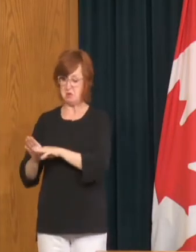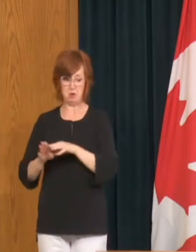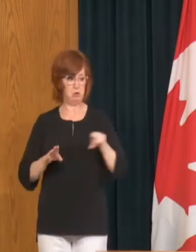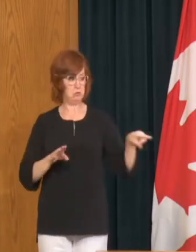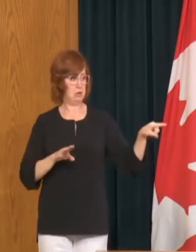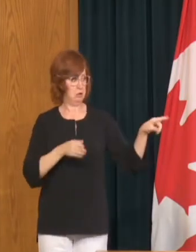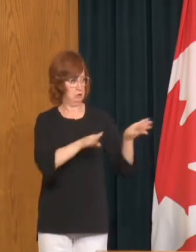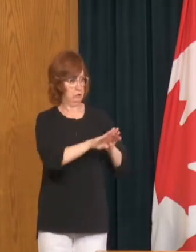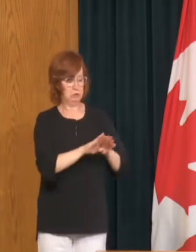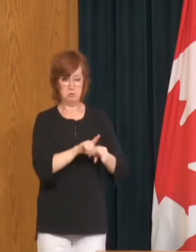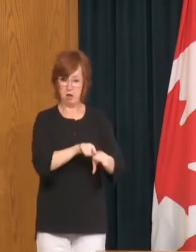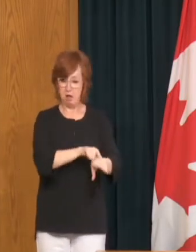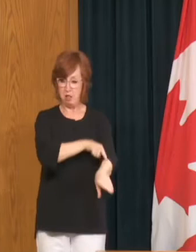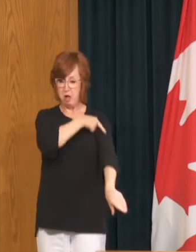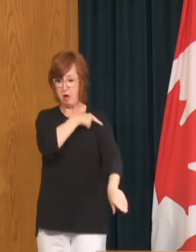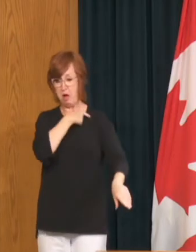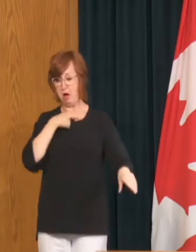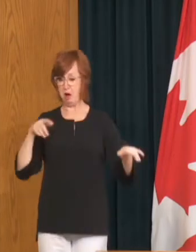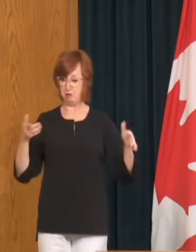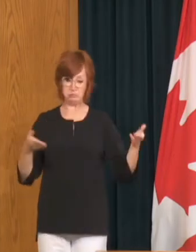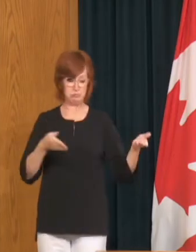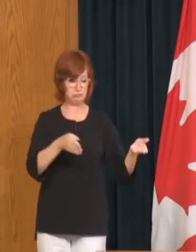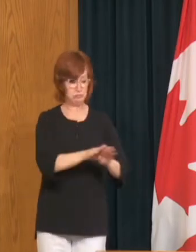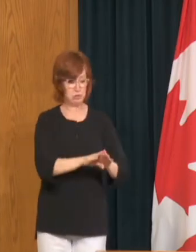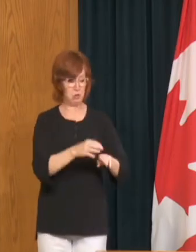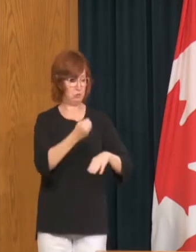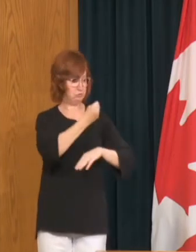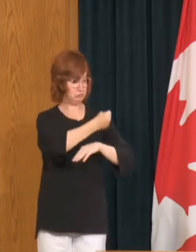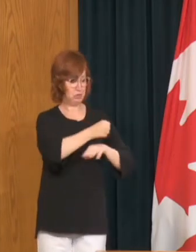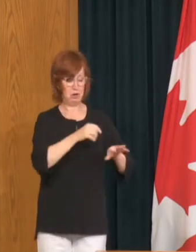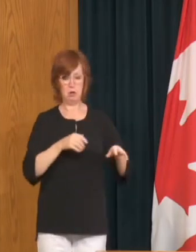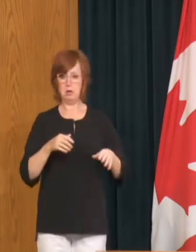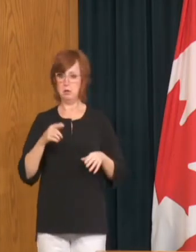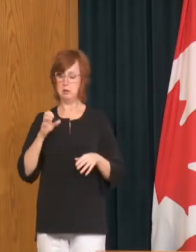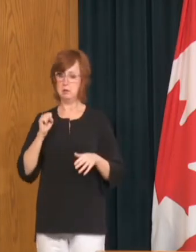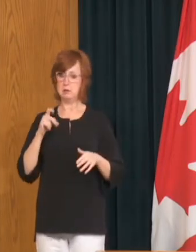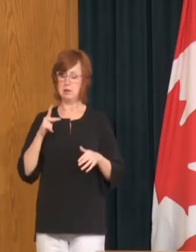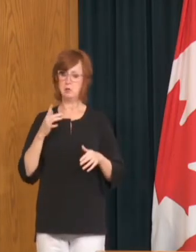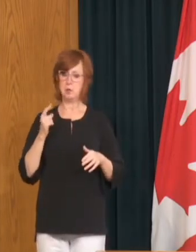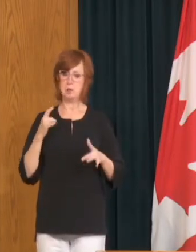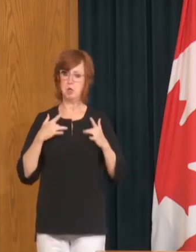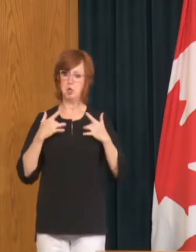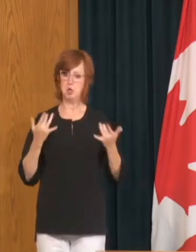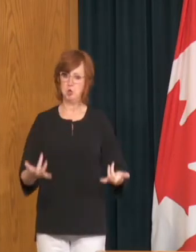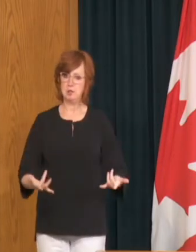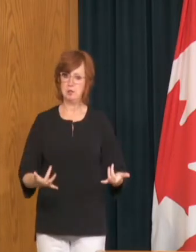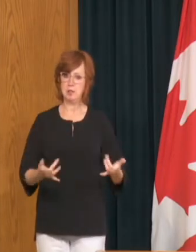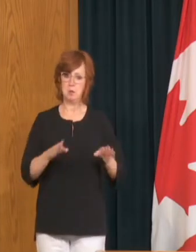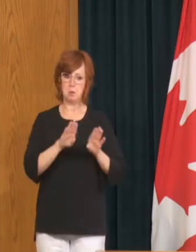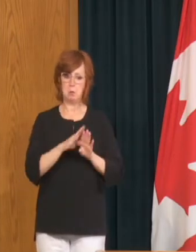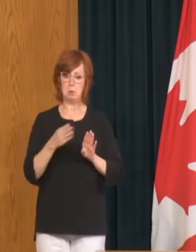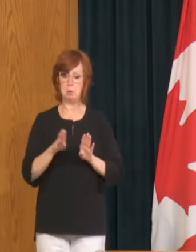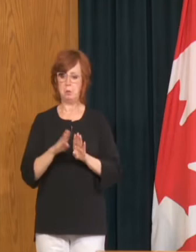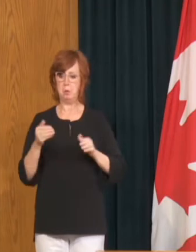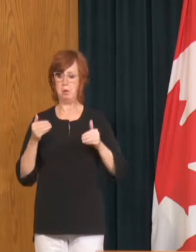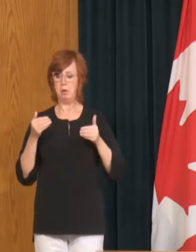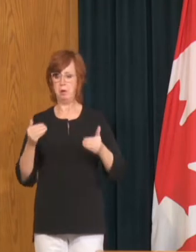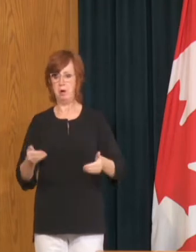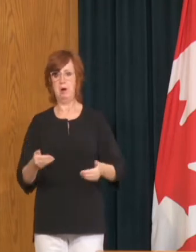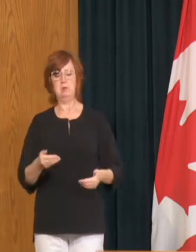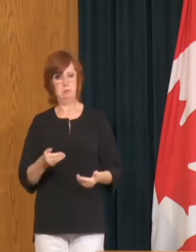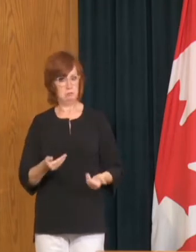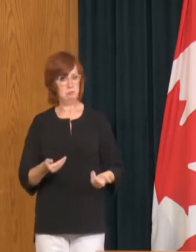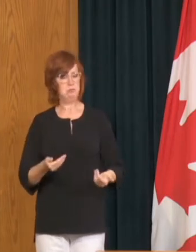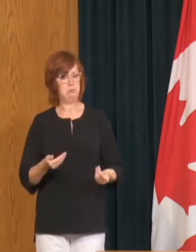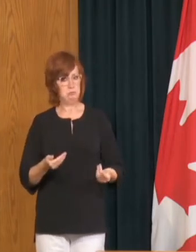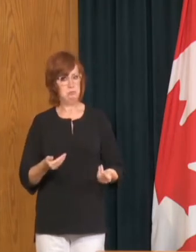fashion with our Reopen Saskatchewan plan, which is a very comprehensive document on providing guidelines for how we